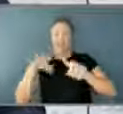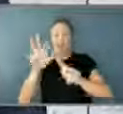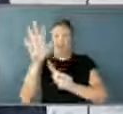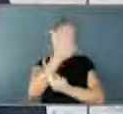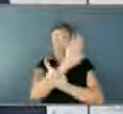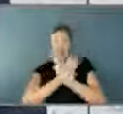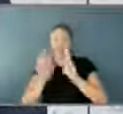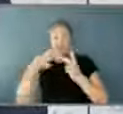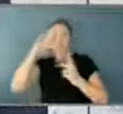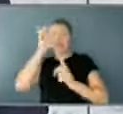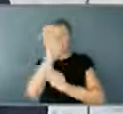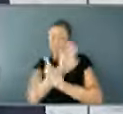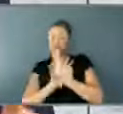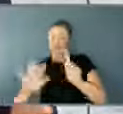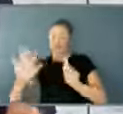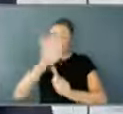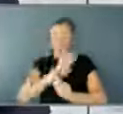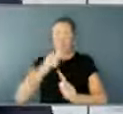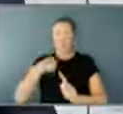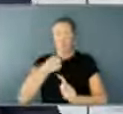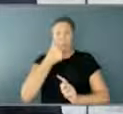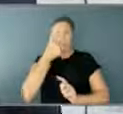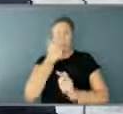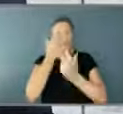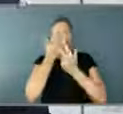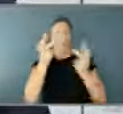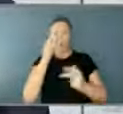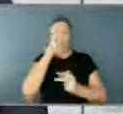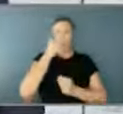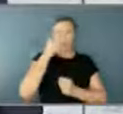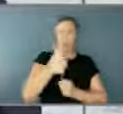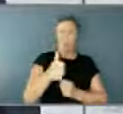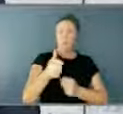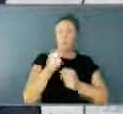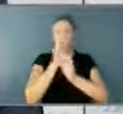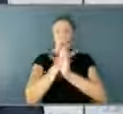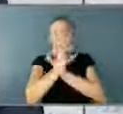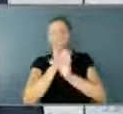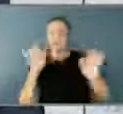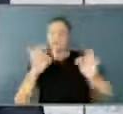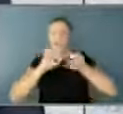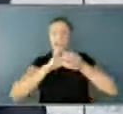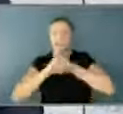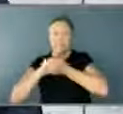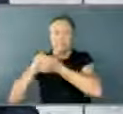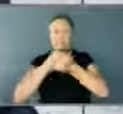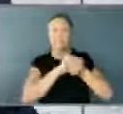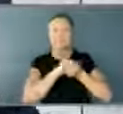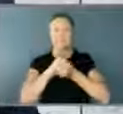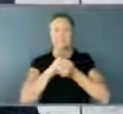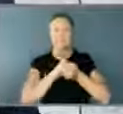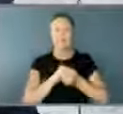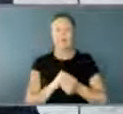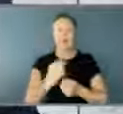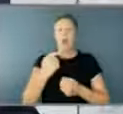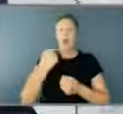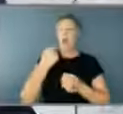We share that view. In terms of our relations between Australia and the United States, there's nothing to fix there, only things to build